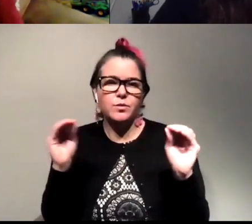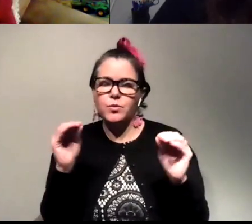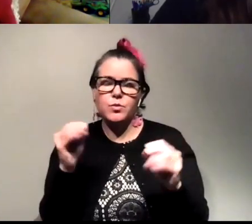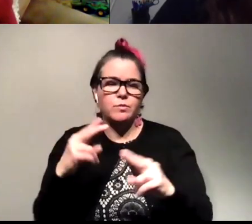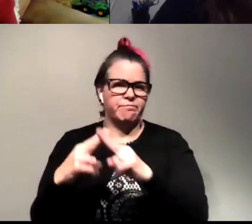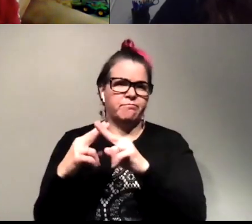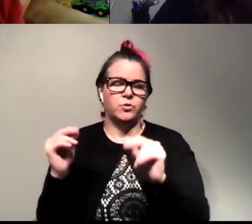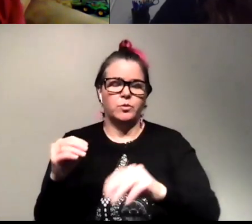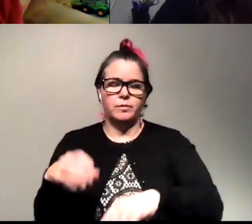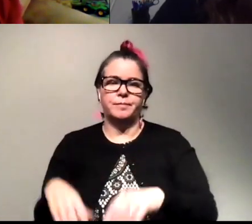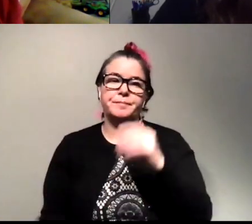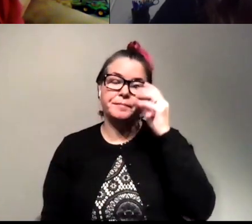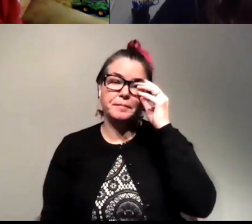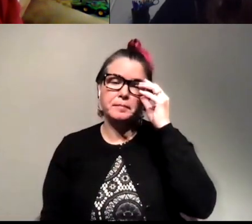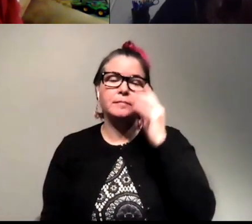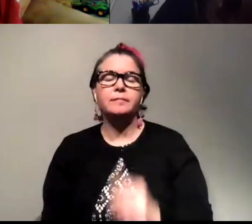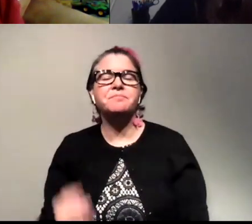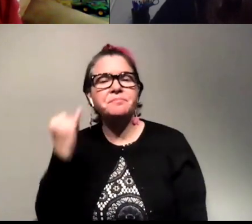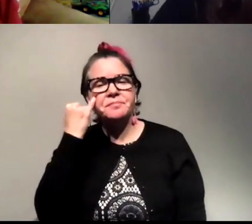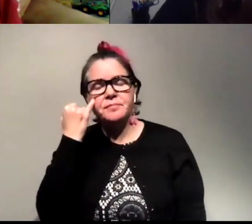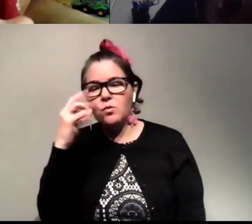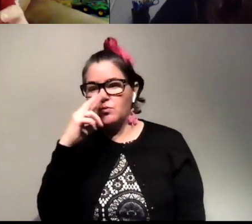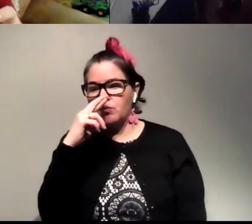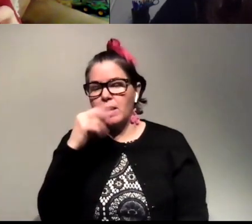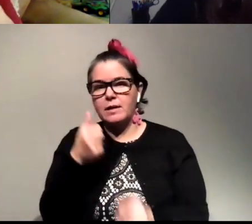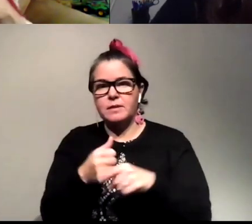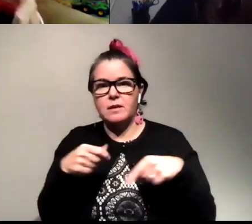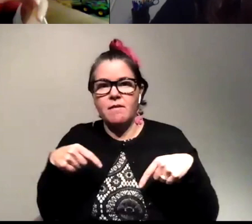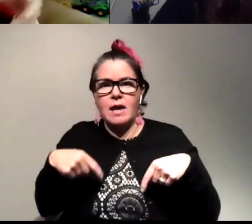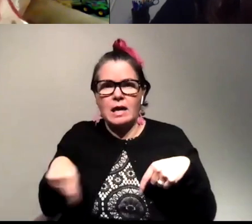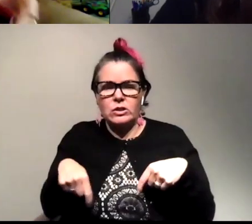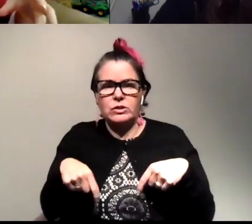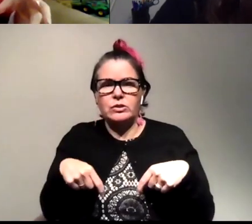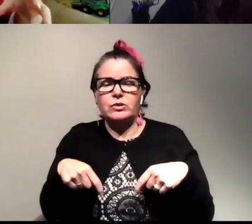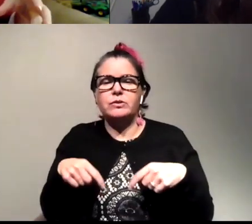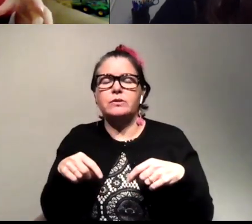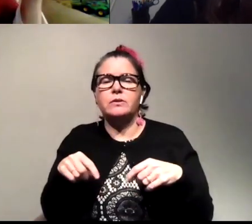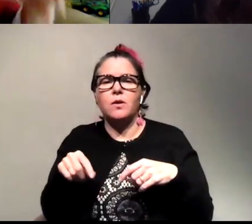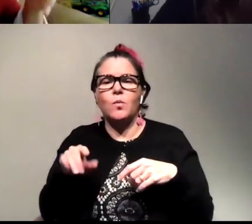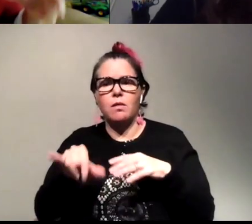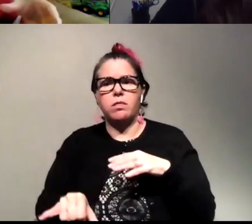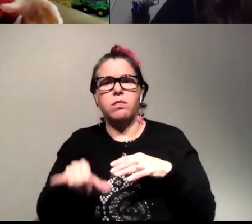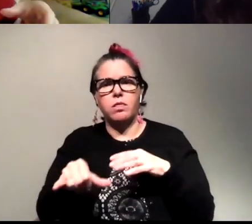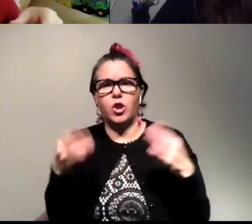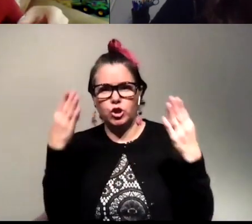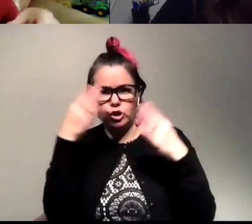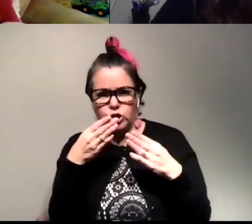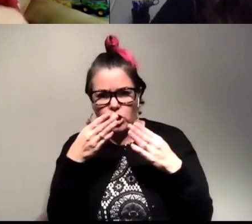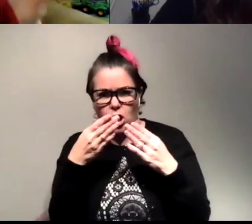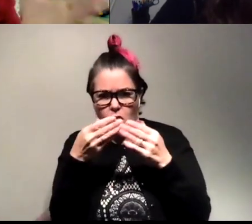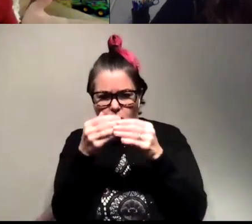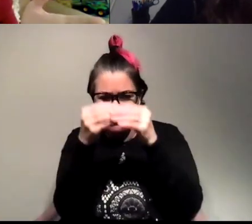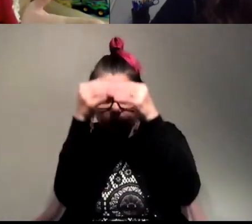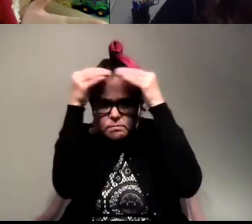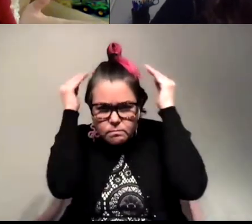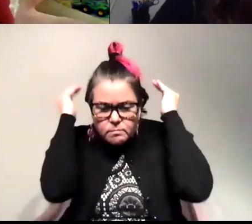barriers. So if a rat gets anxious, they spend more time in the dark with the walls. And when